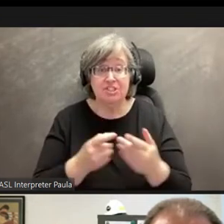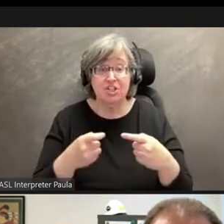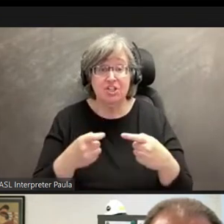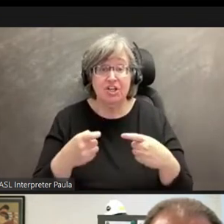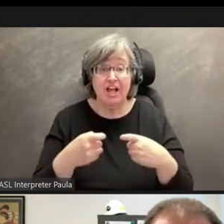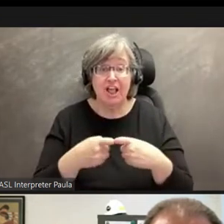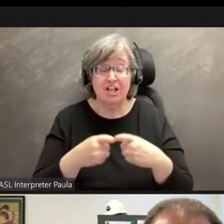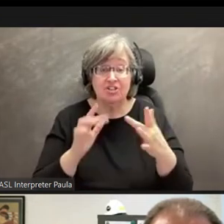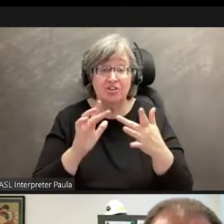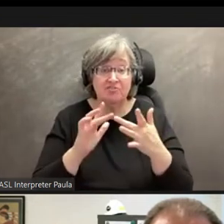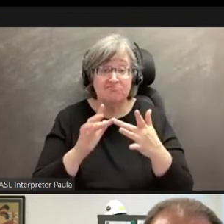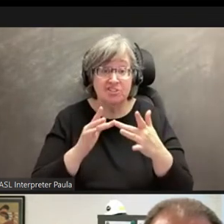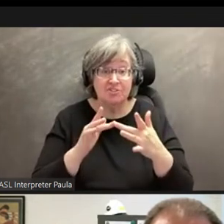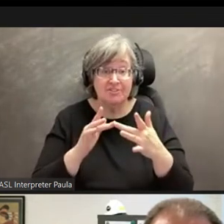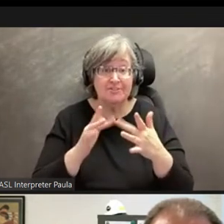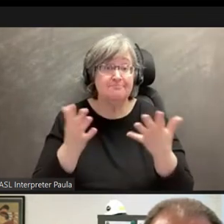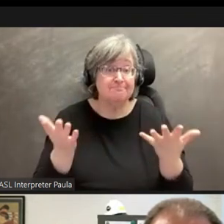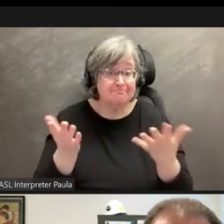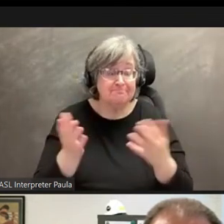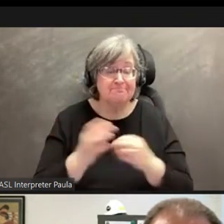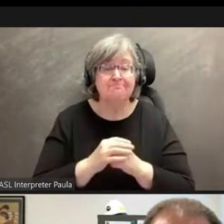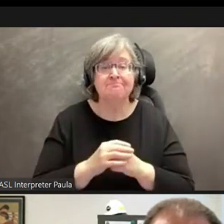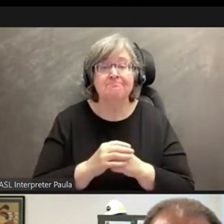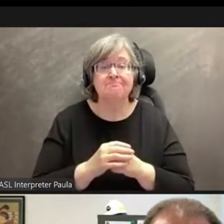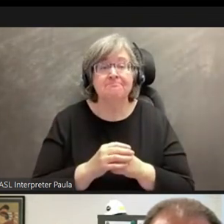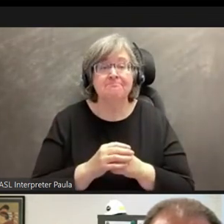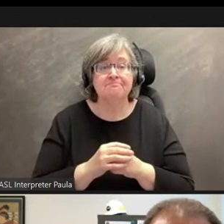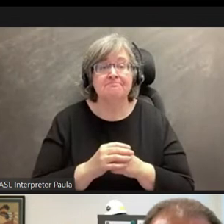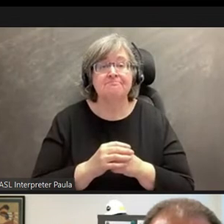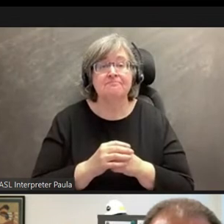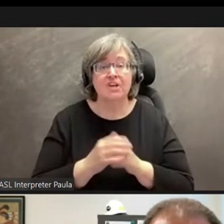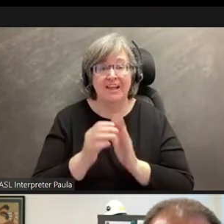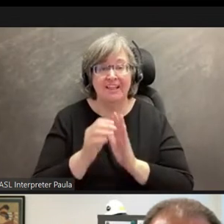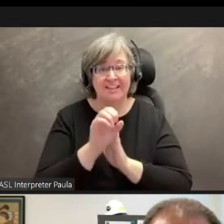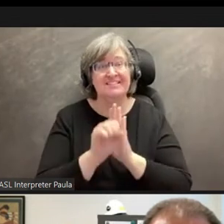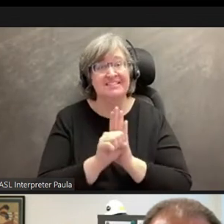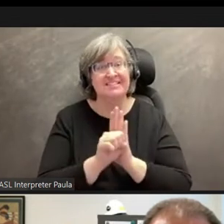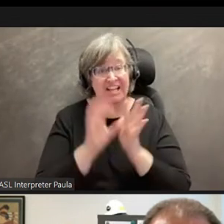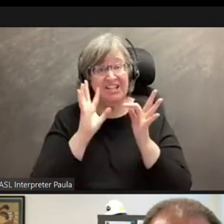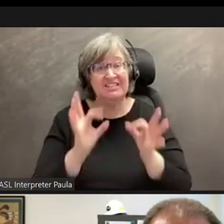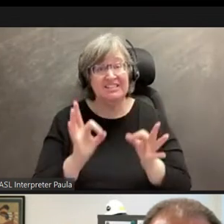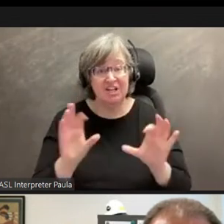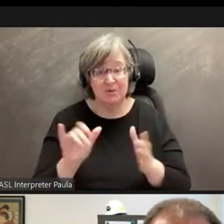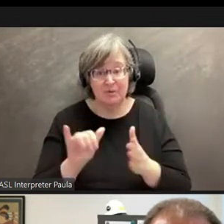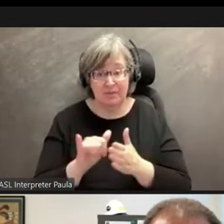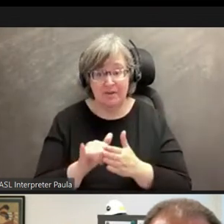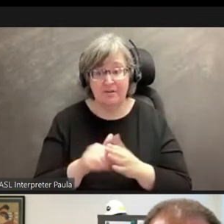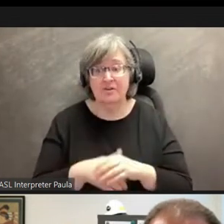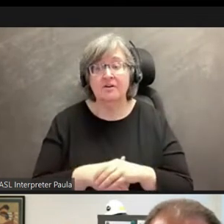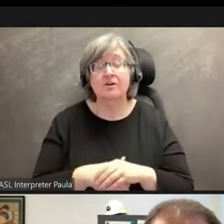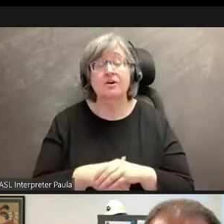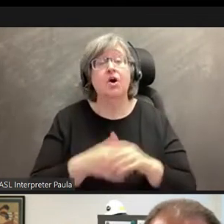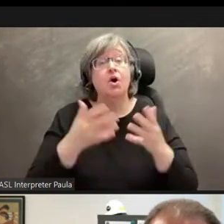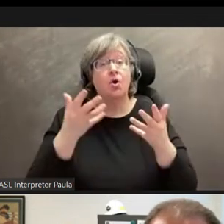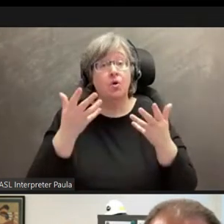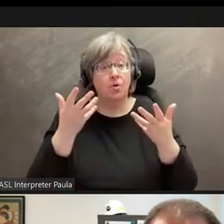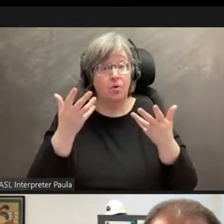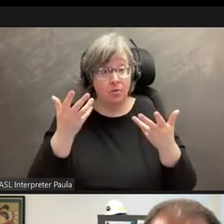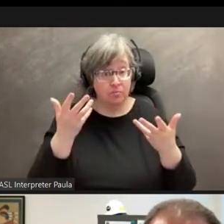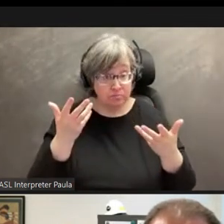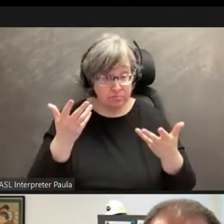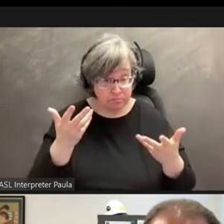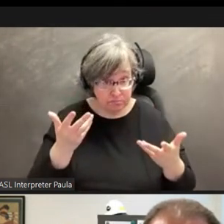electronic means. So the state has made those decisions. But then